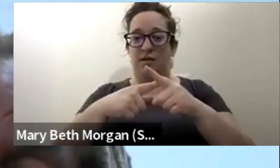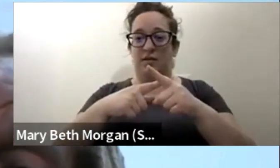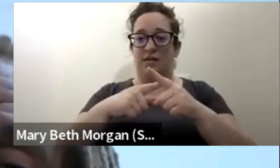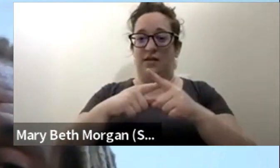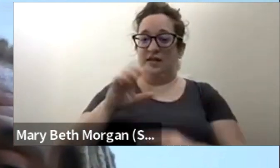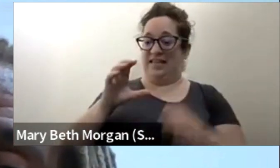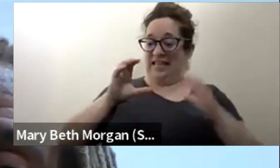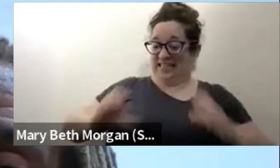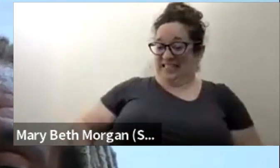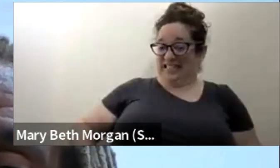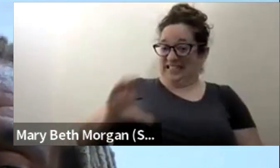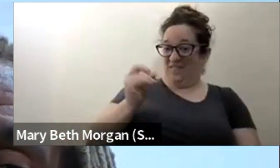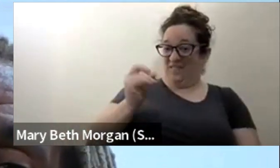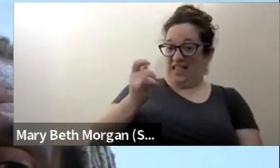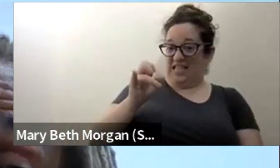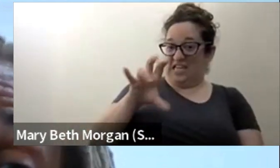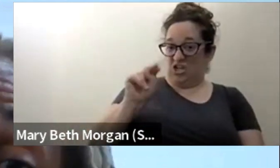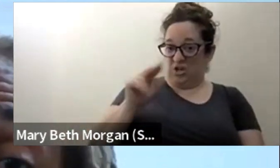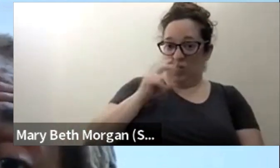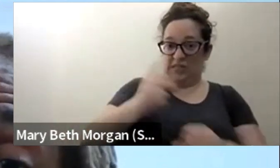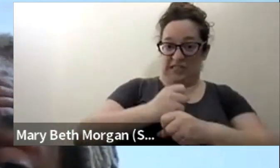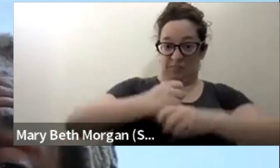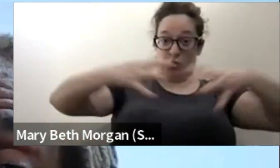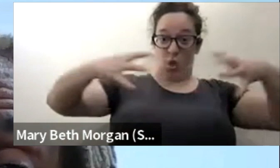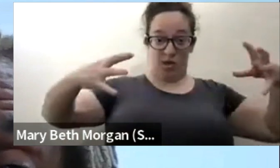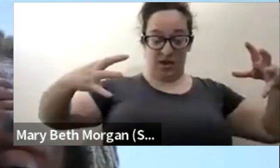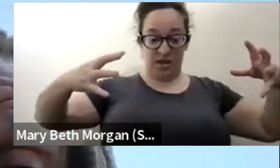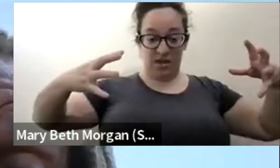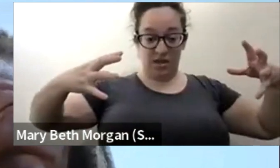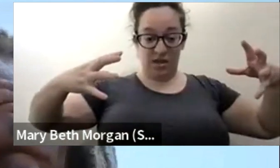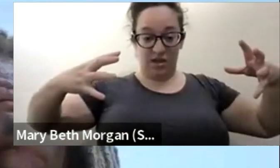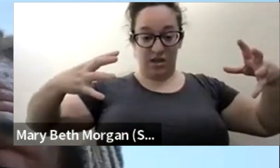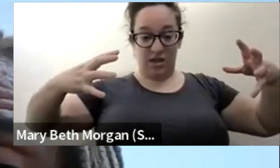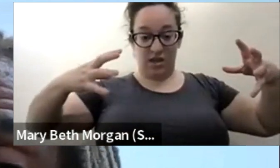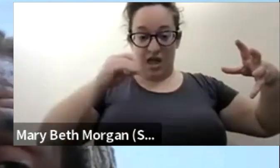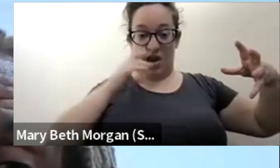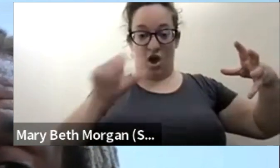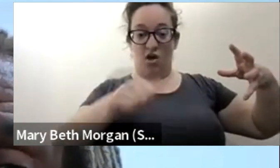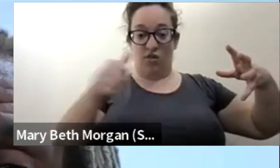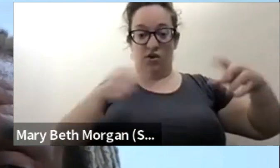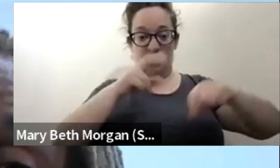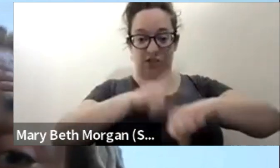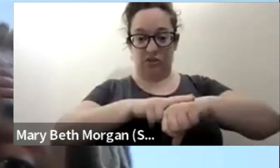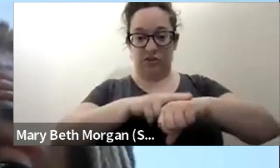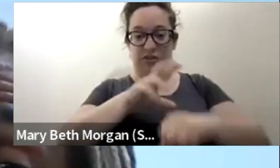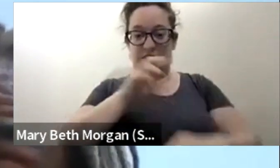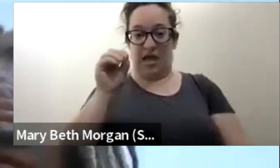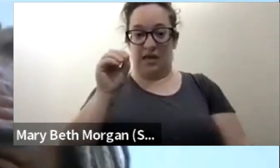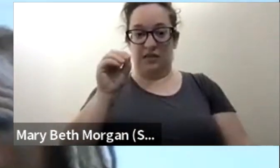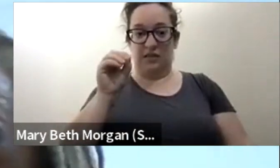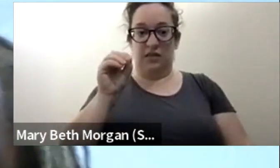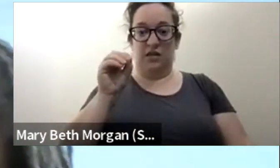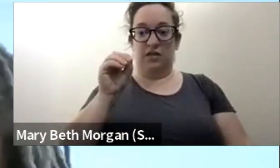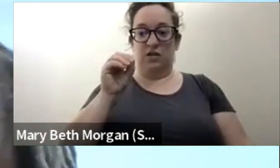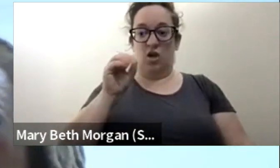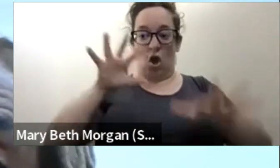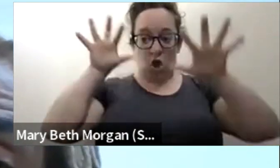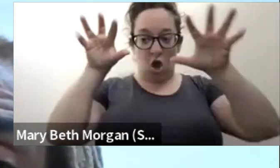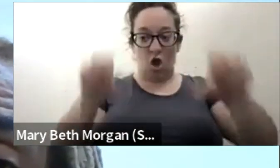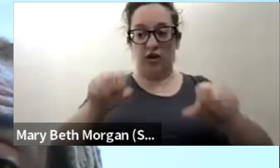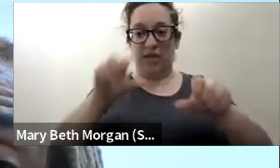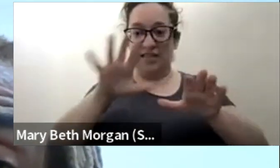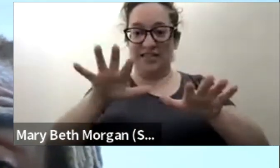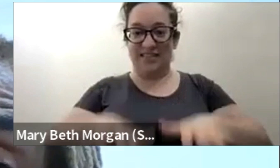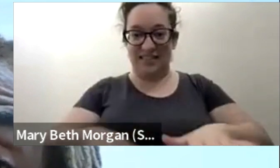it, and very interested in, because at that time, of course, Henry VIII had just created a whole new church,